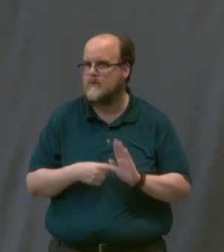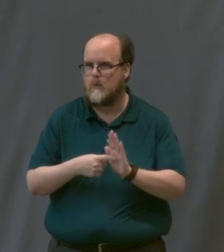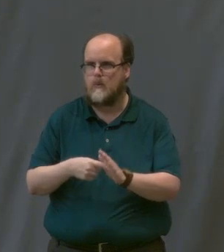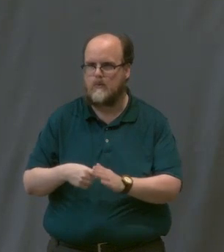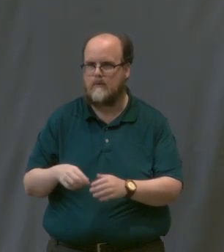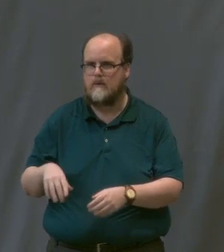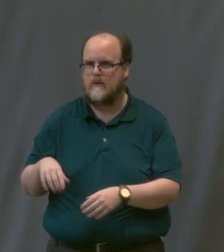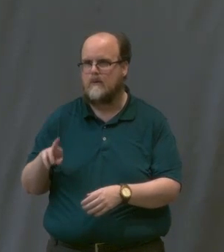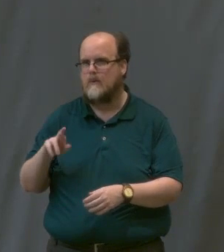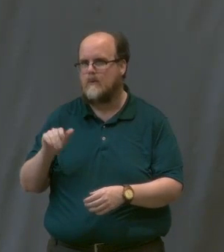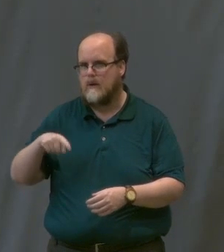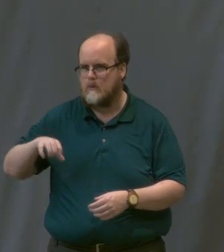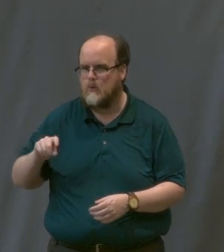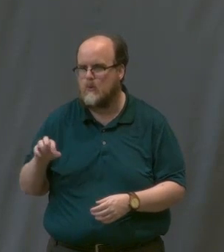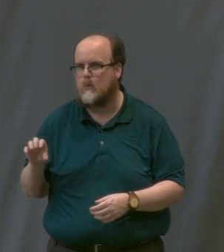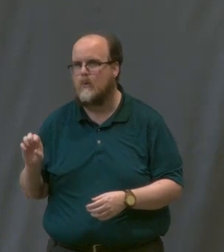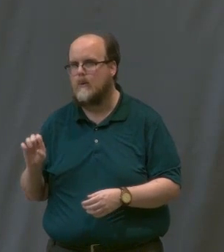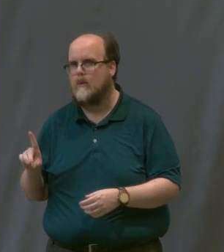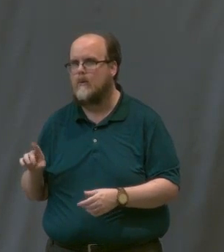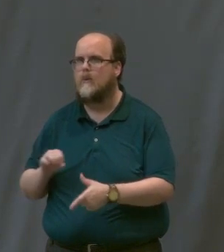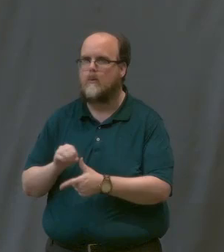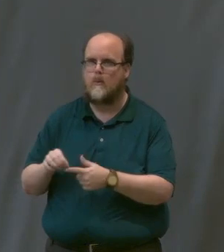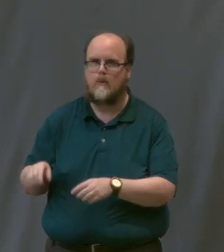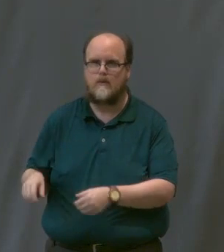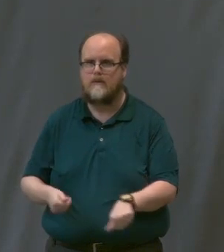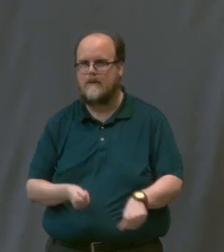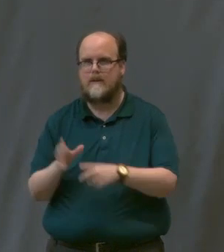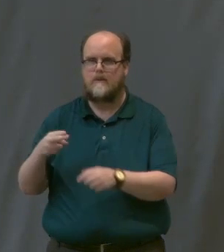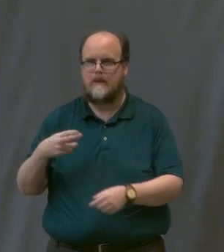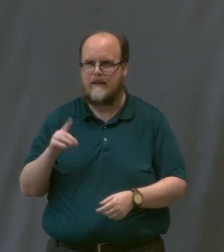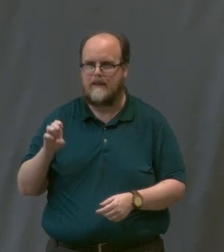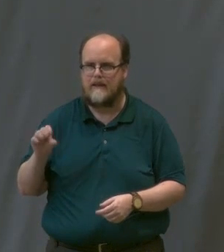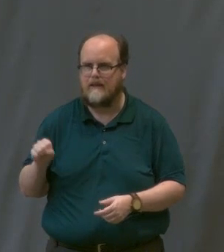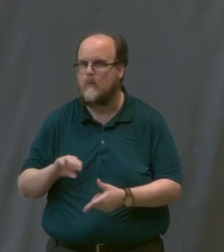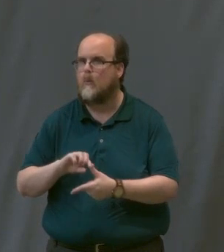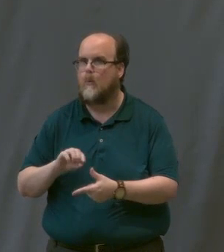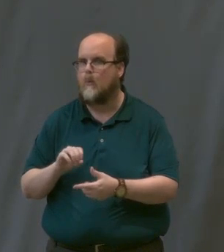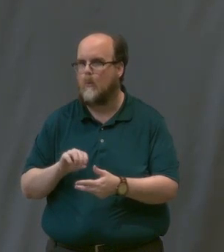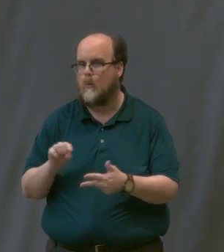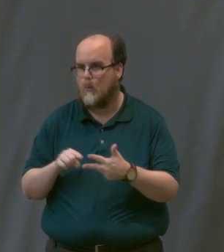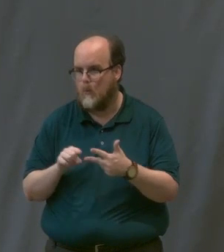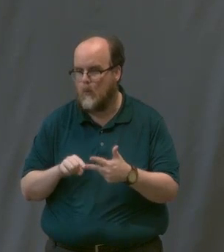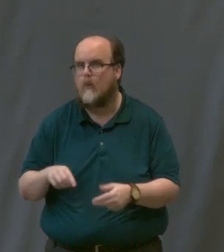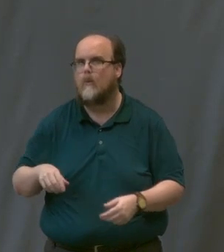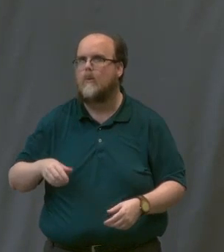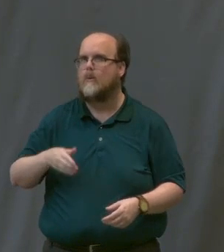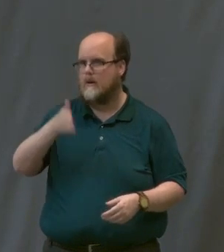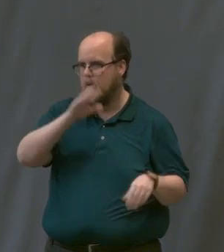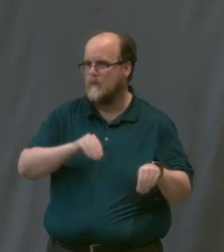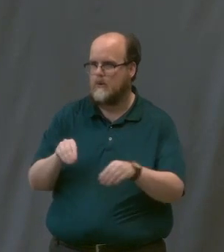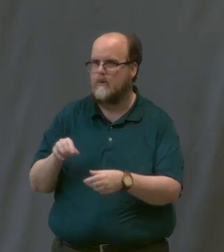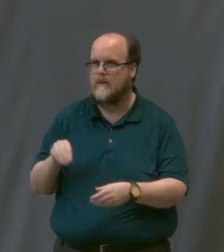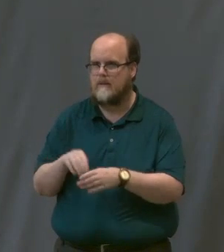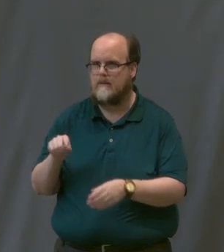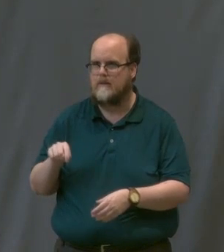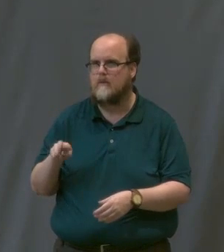Hades, or you have a third alternative. If God's just not quite sure what to do with you, then we'll take you into the tribulation, and God is